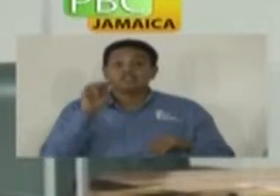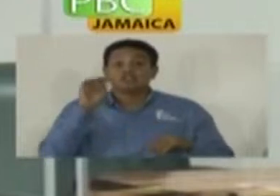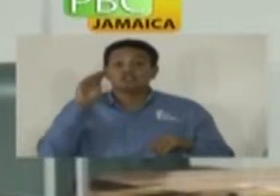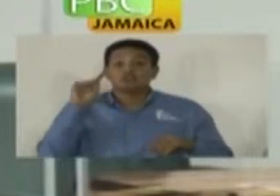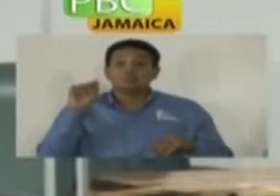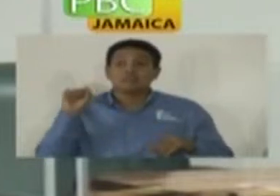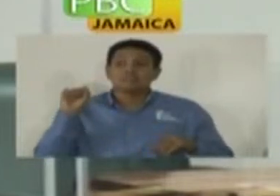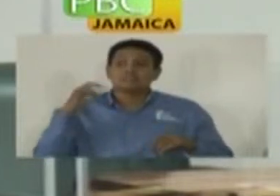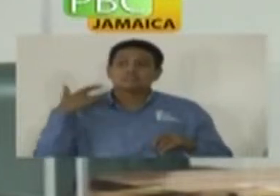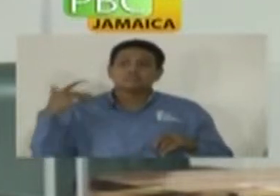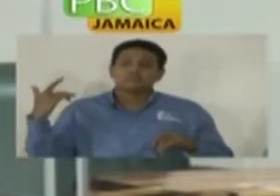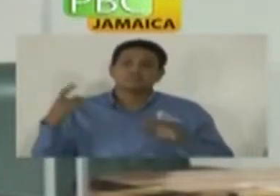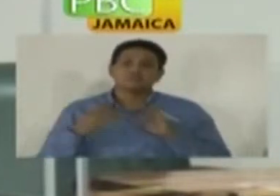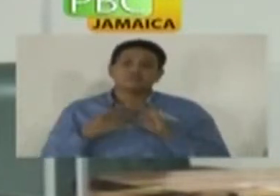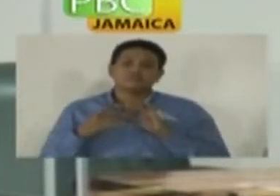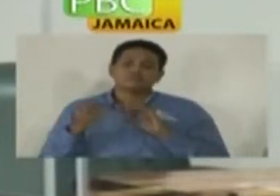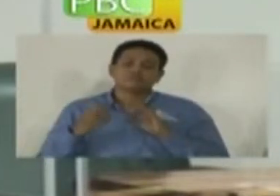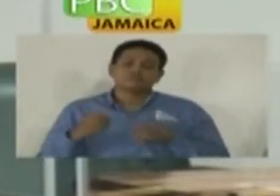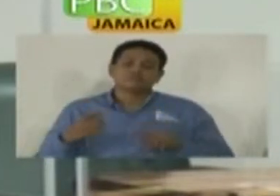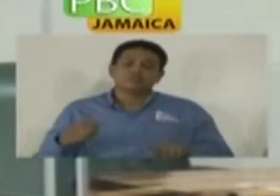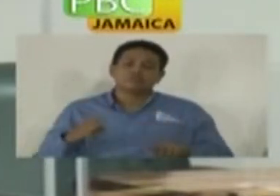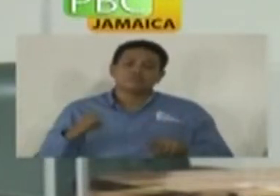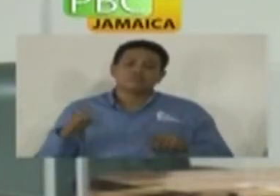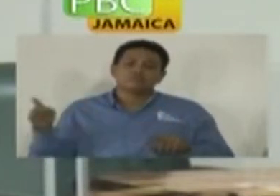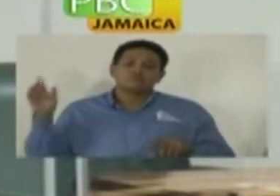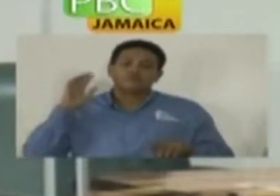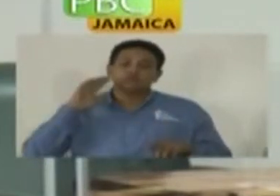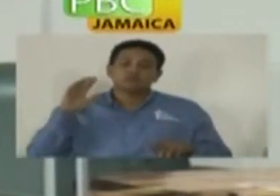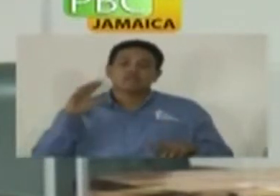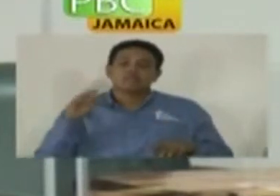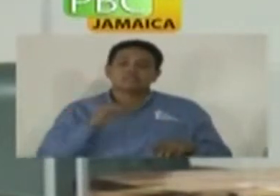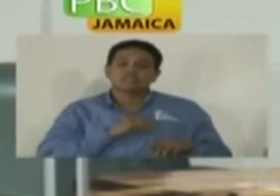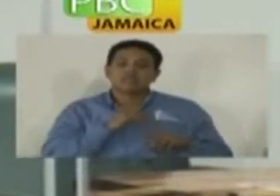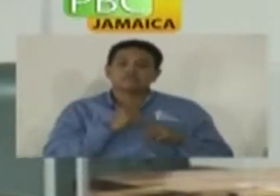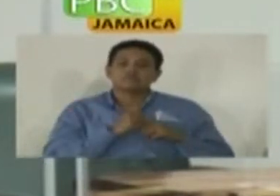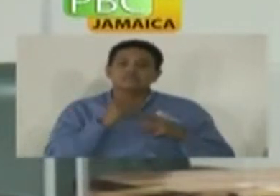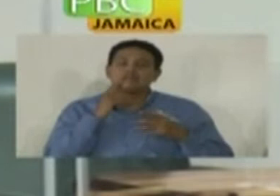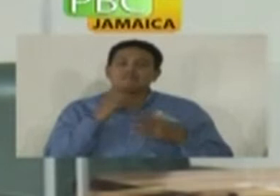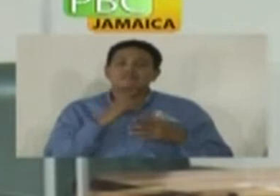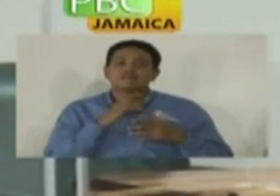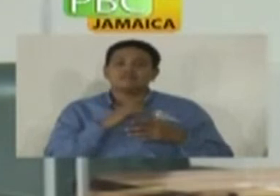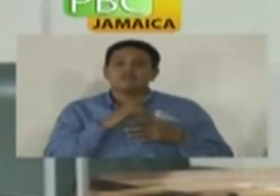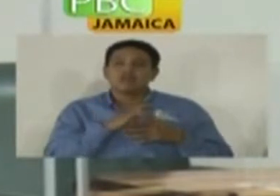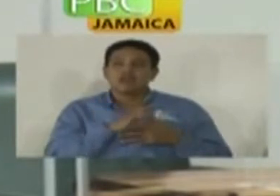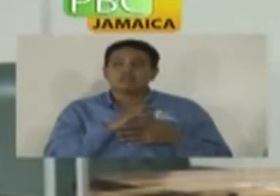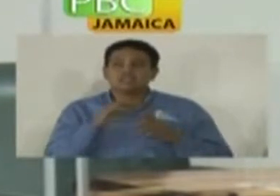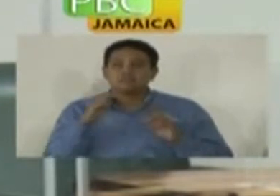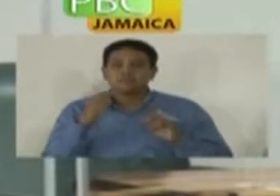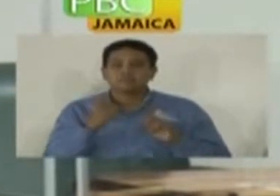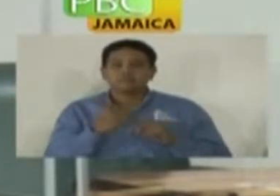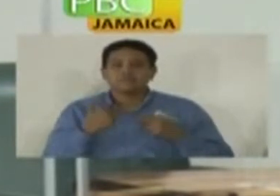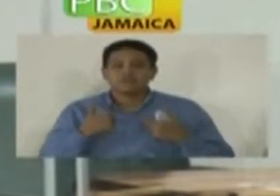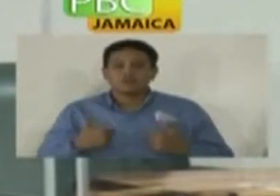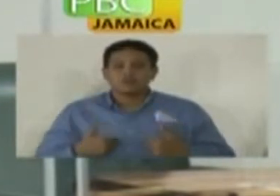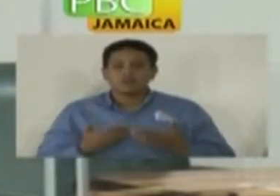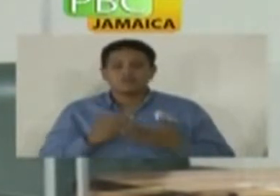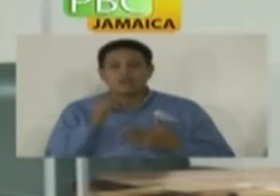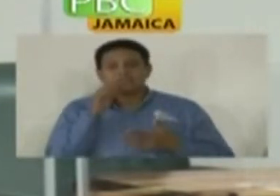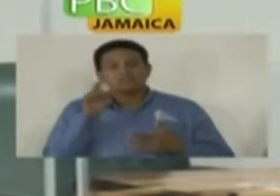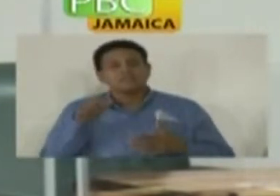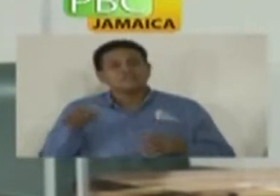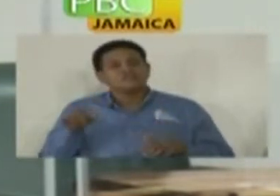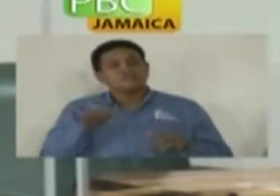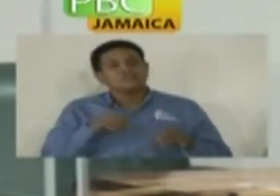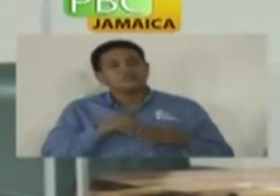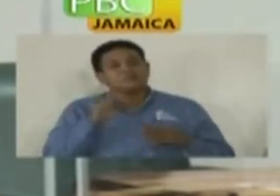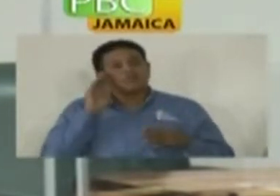have mentioned. Although their lordships would accept the contents of human rights are not necessarily the same in every